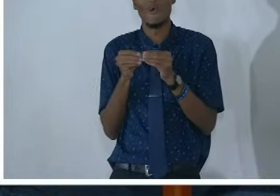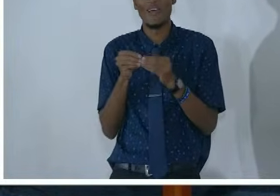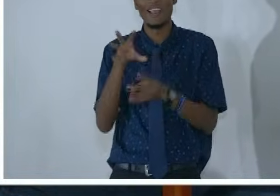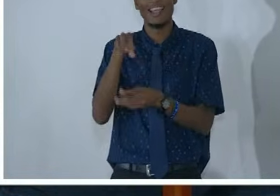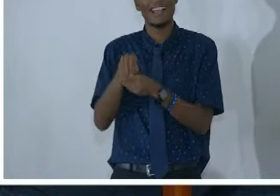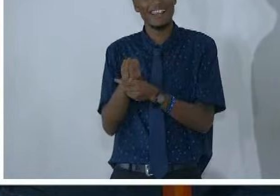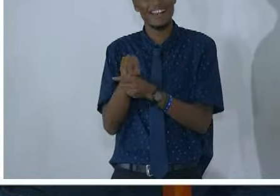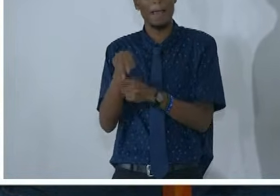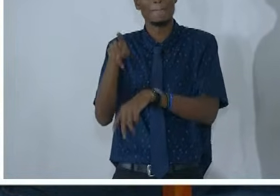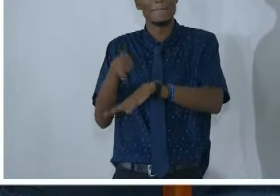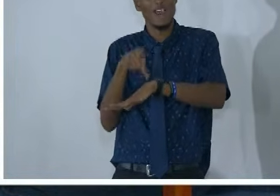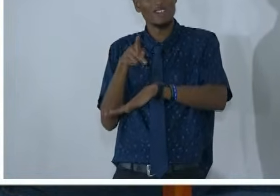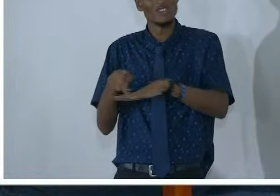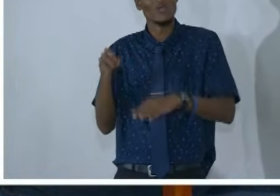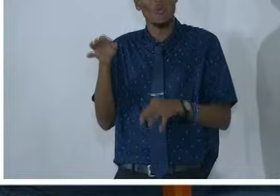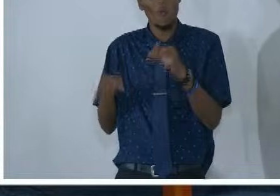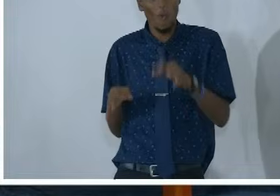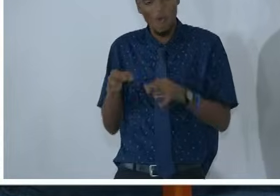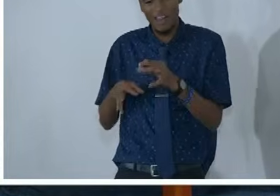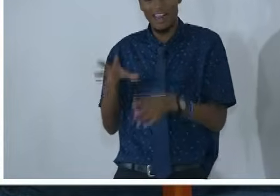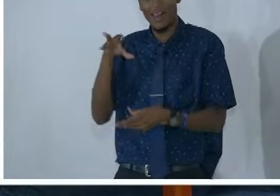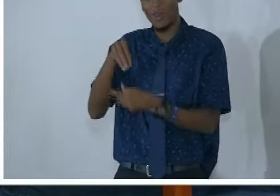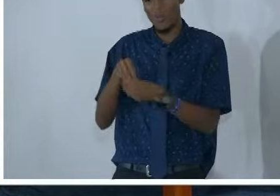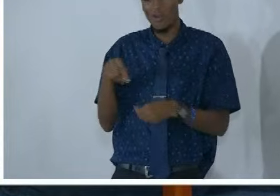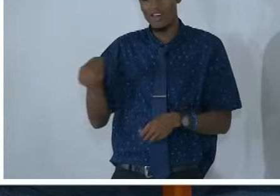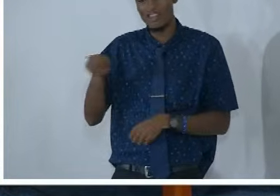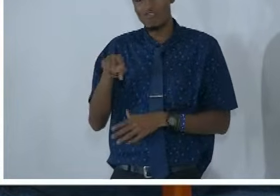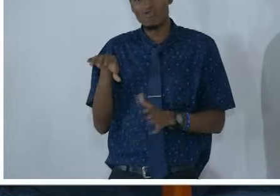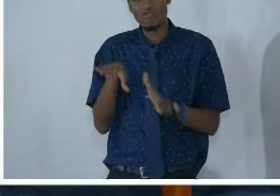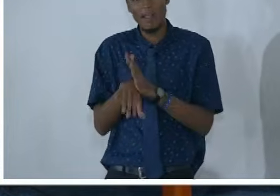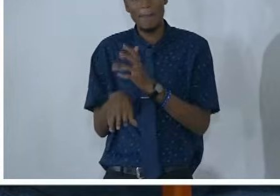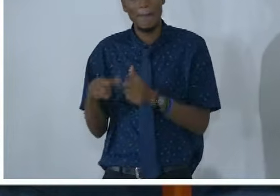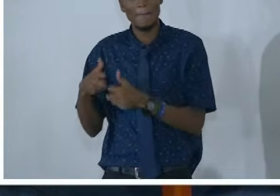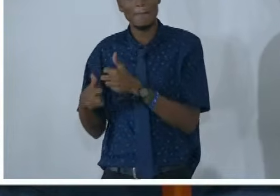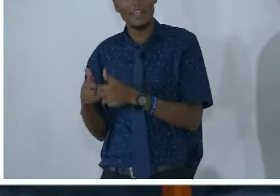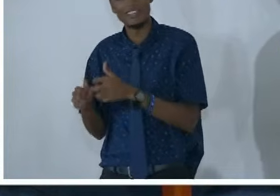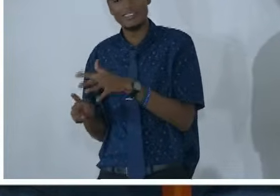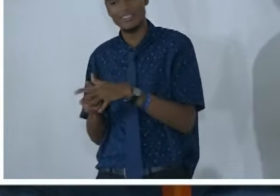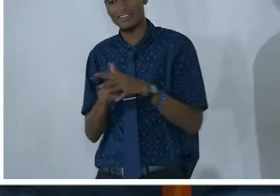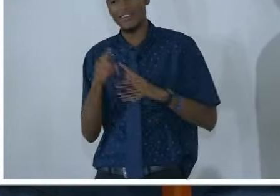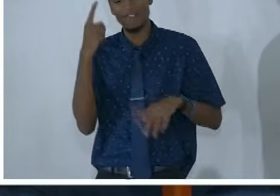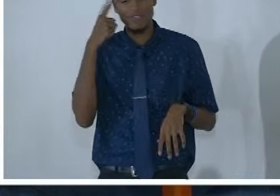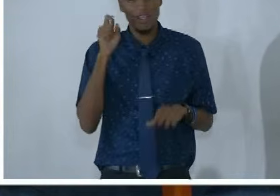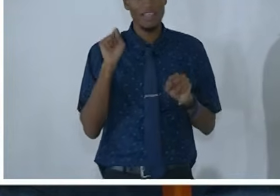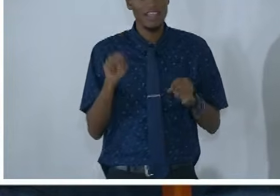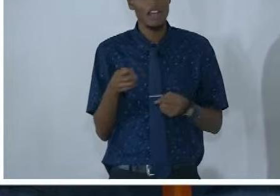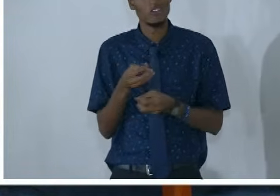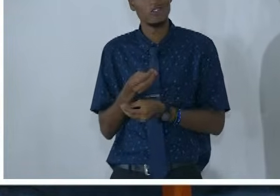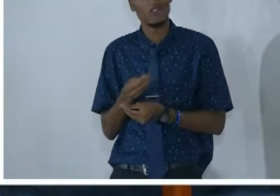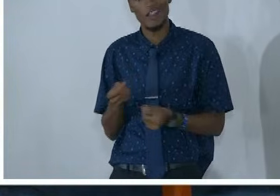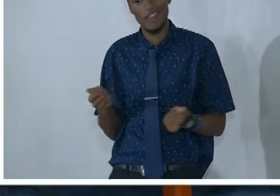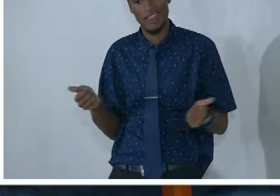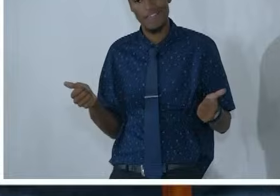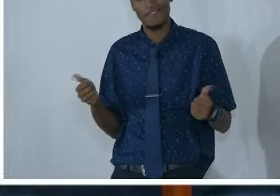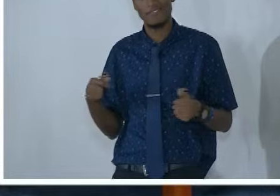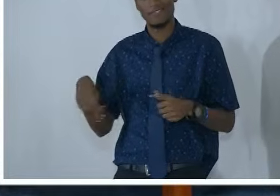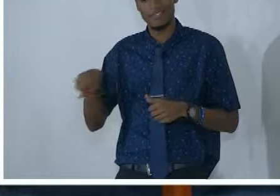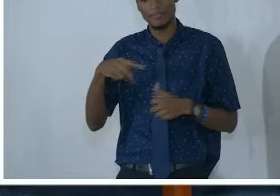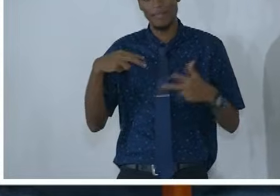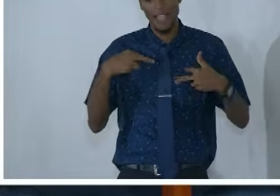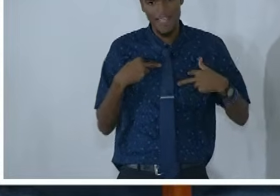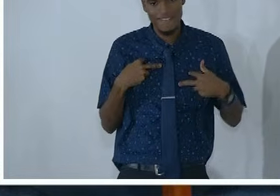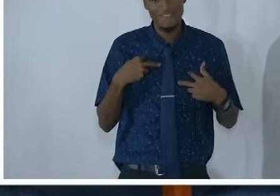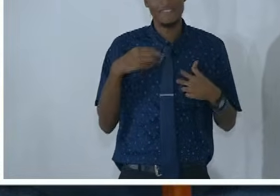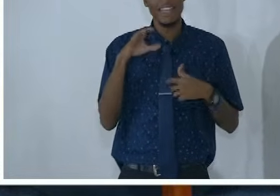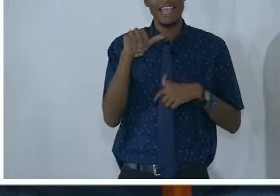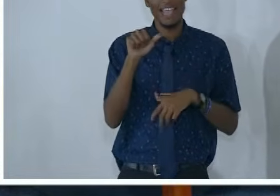in the criminal matters, which would help to relieve some of the caseload burden from those courts, and is in keeping with the